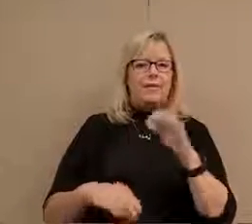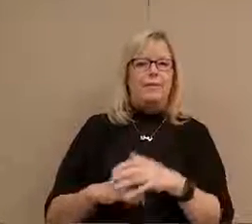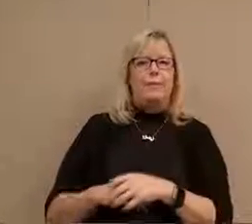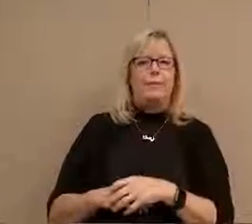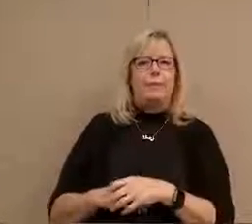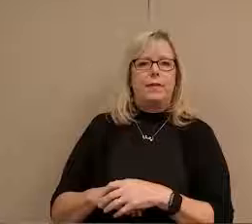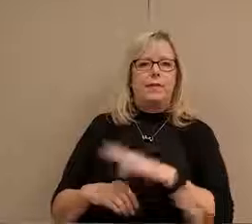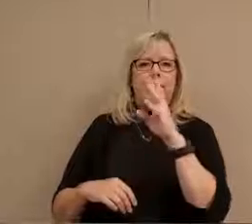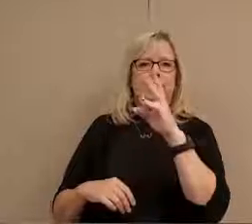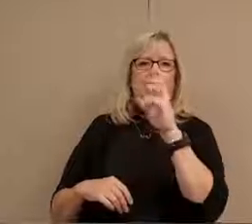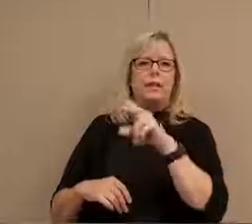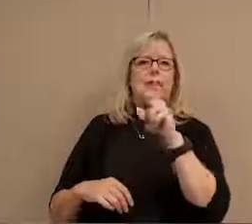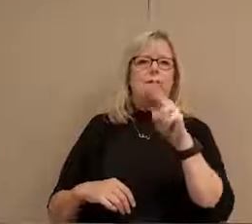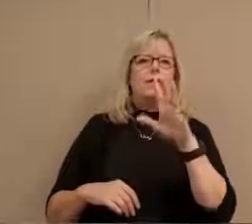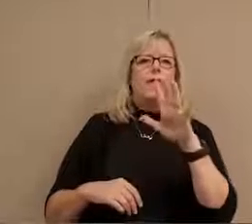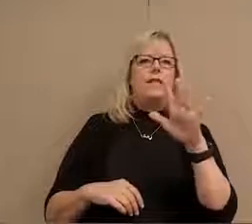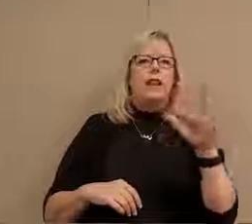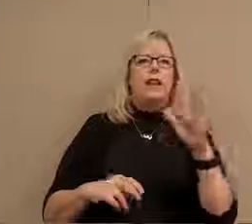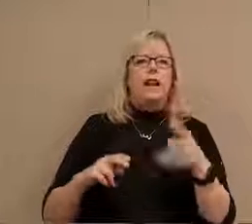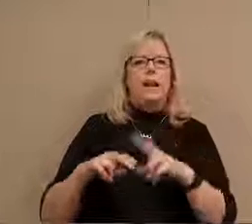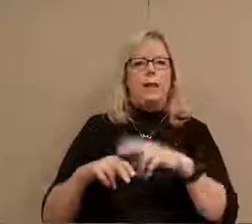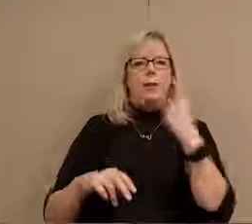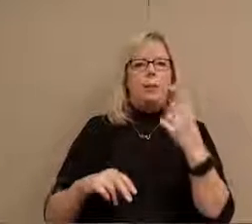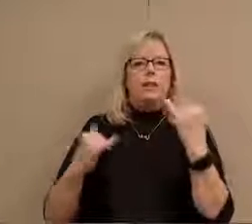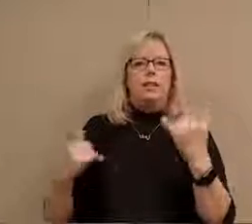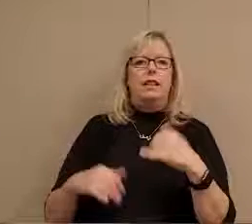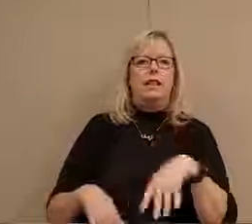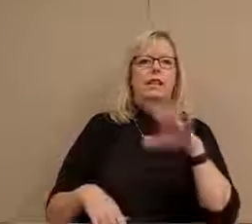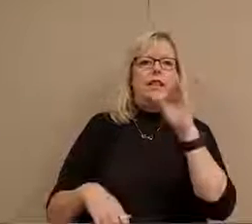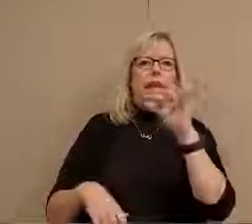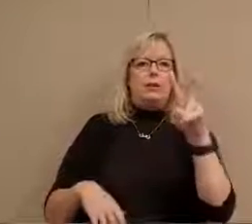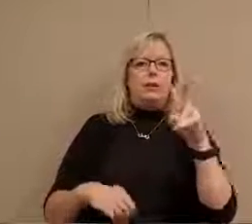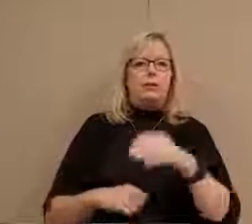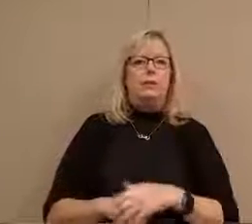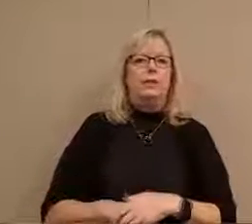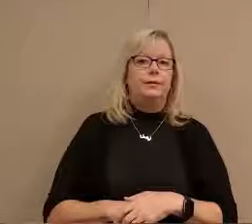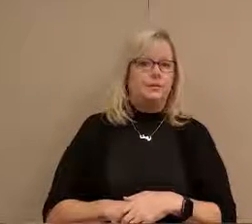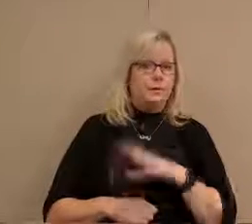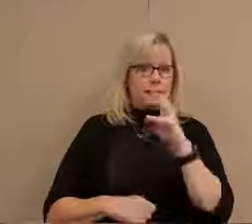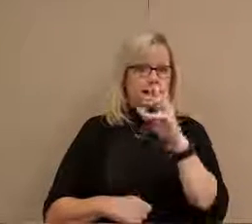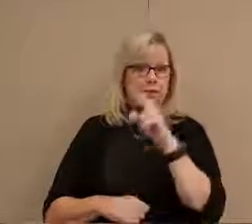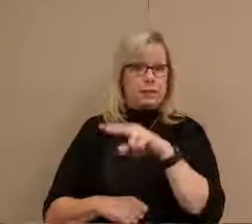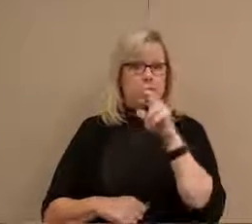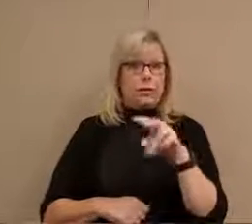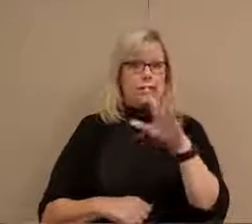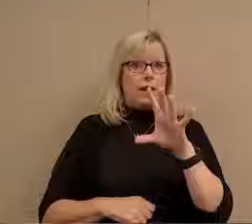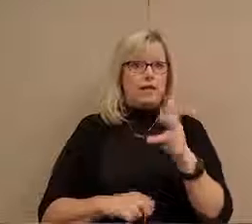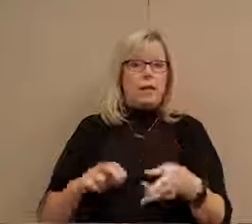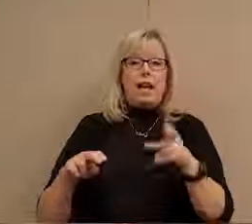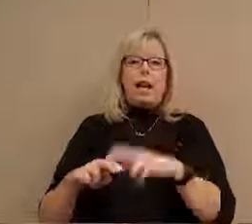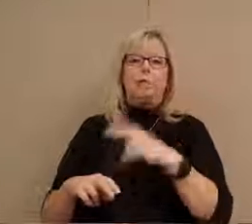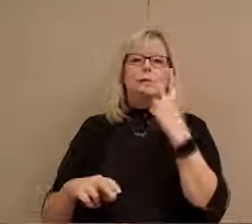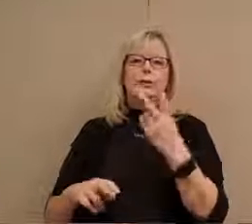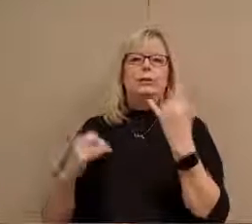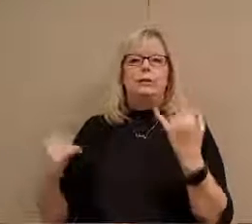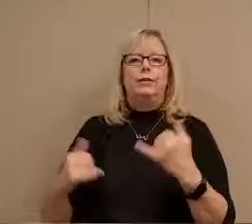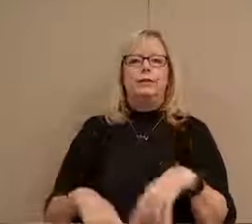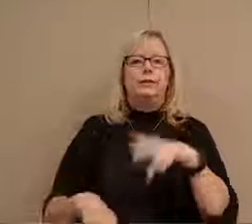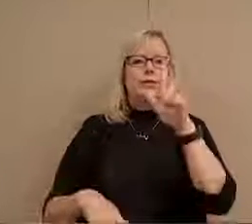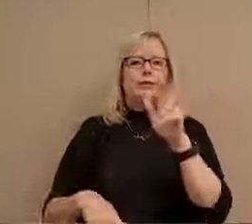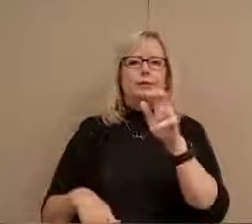859. 62255 up 1 to 92. 62257 up 2